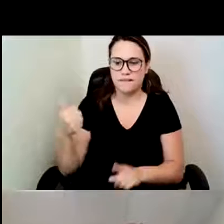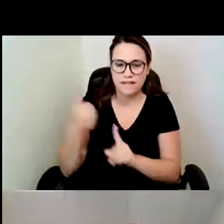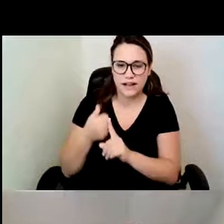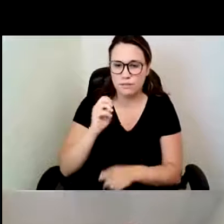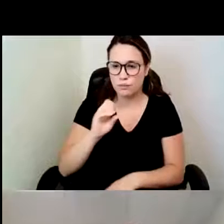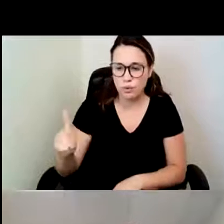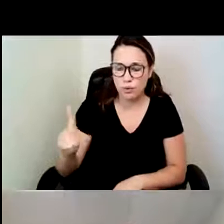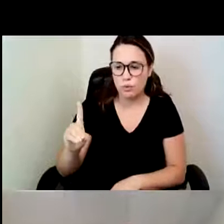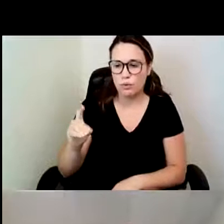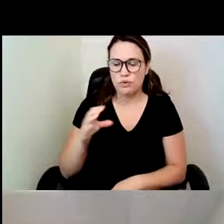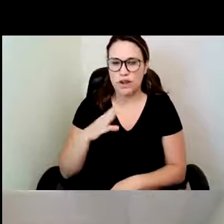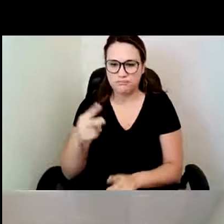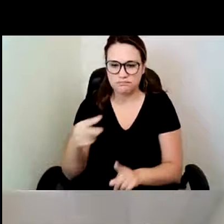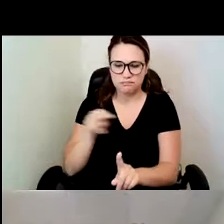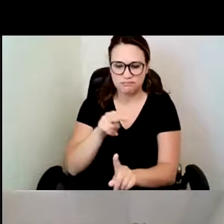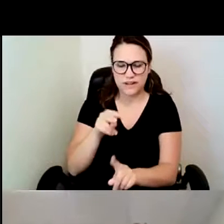thinking.